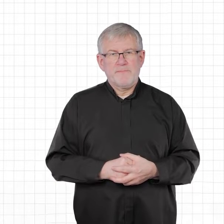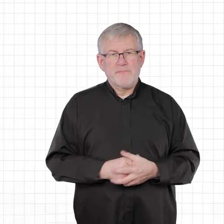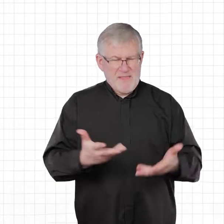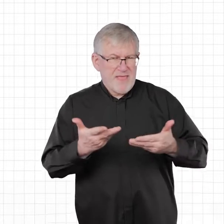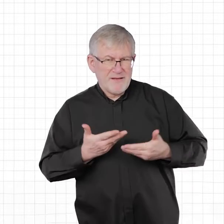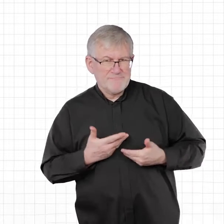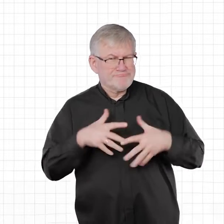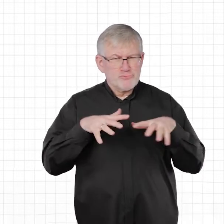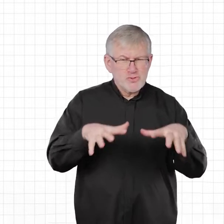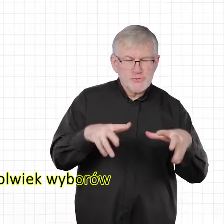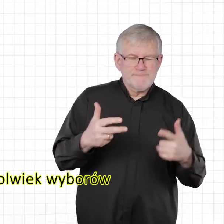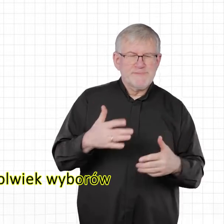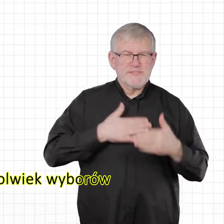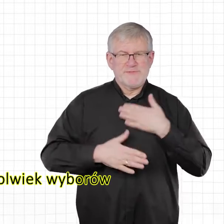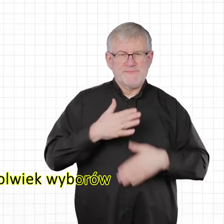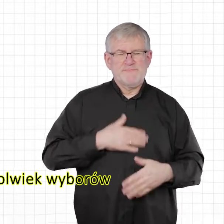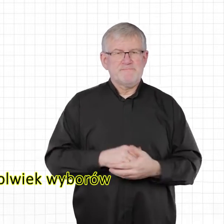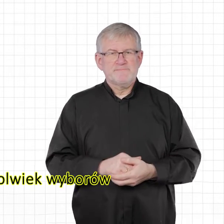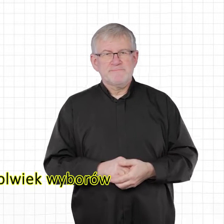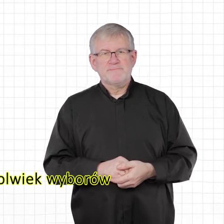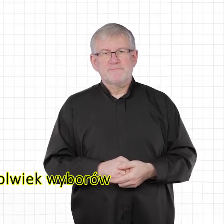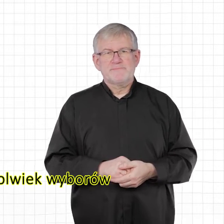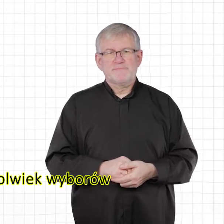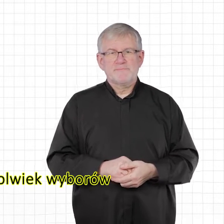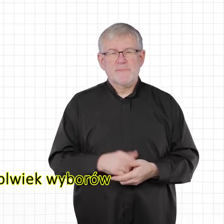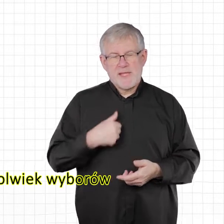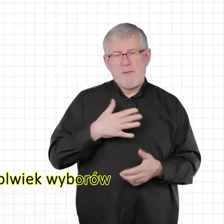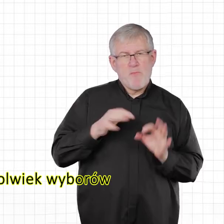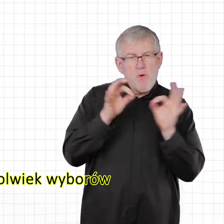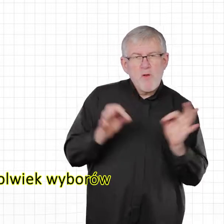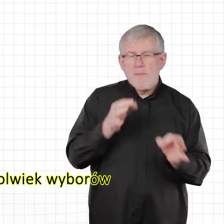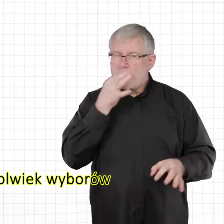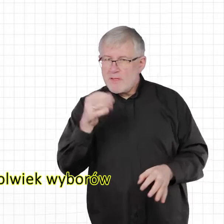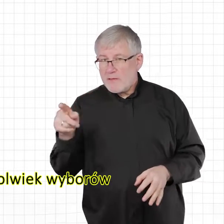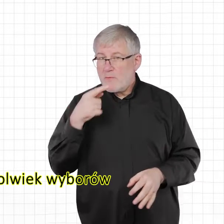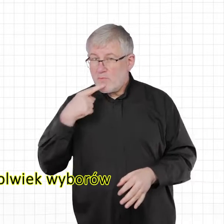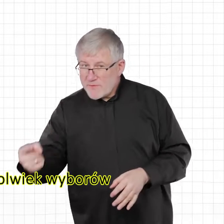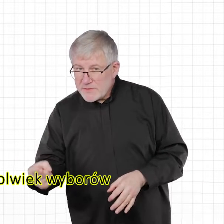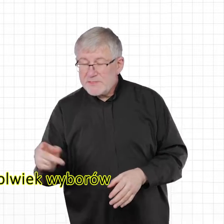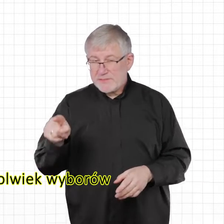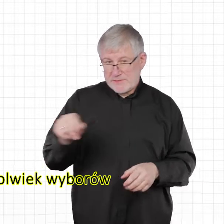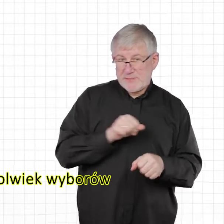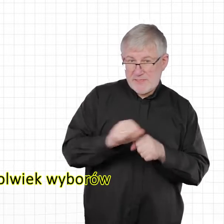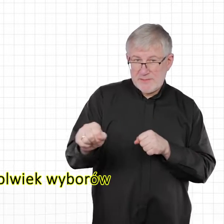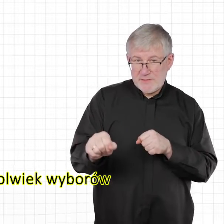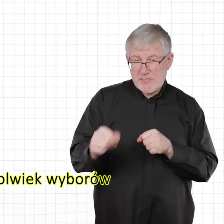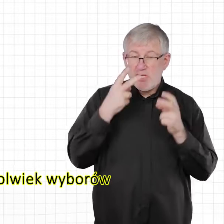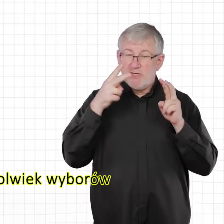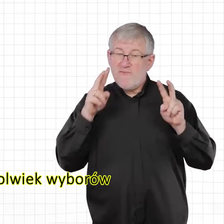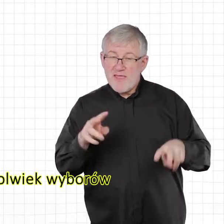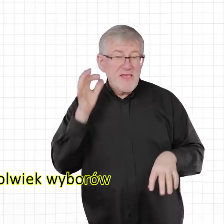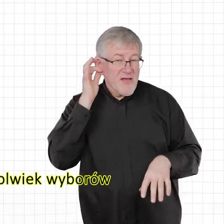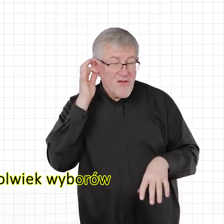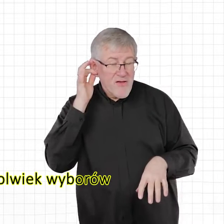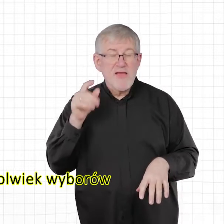We have the same friends. So basically, for a child to grow up knowing that whatever the choices you